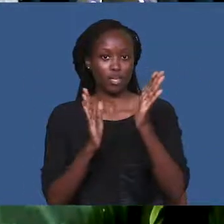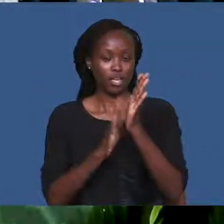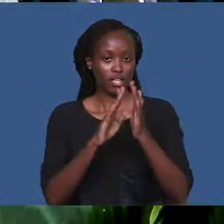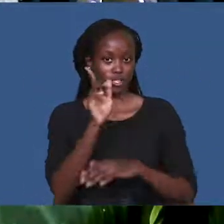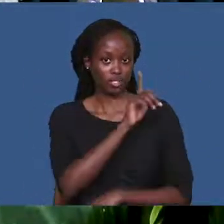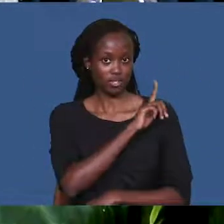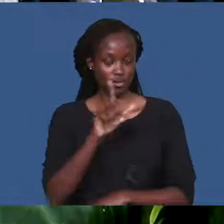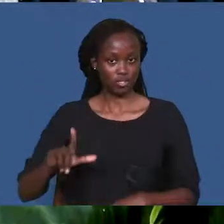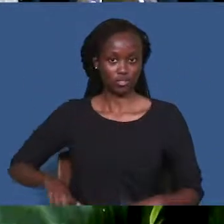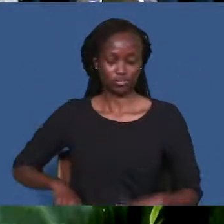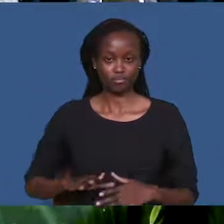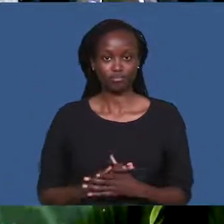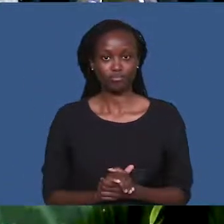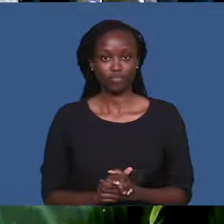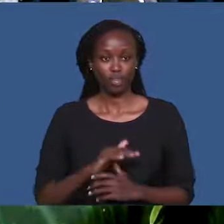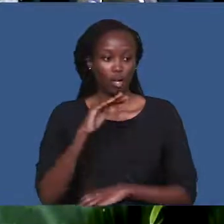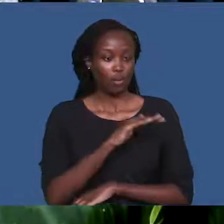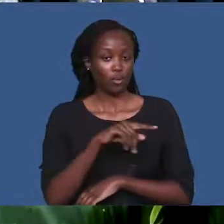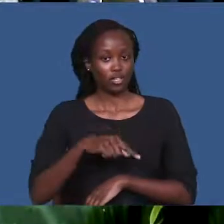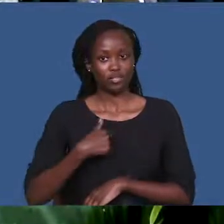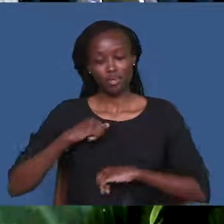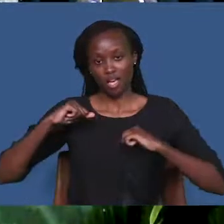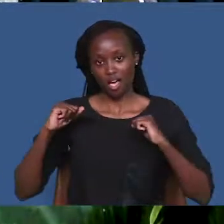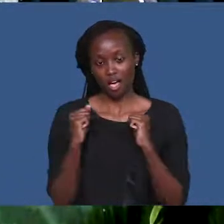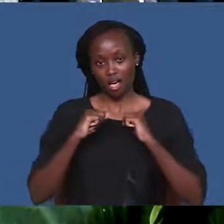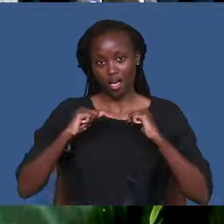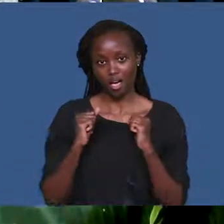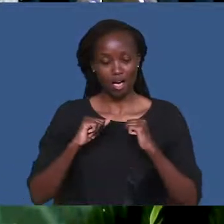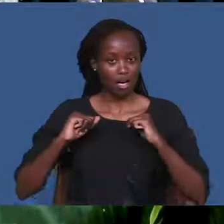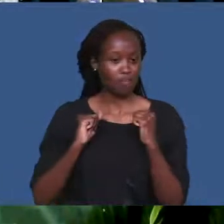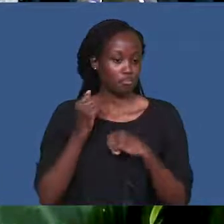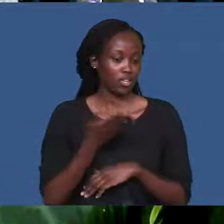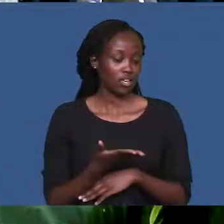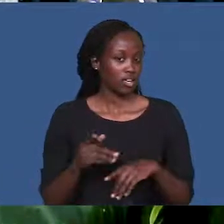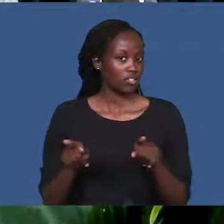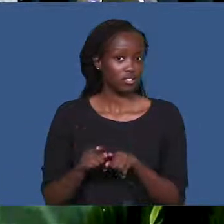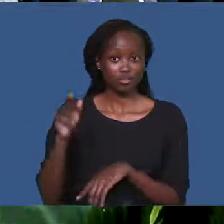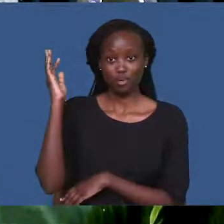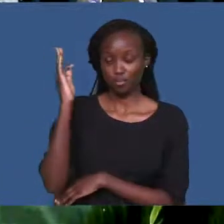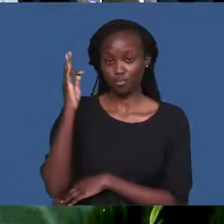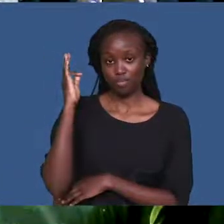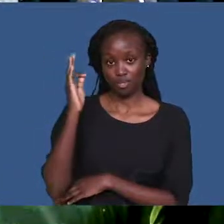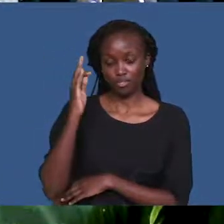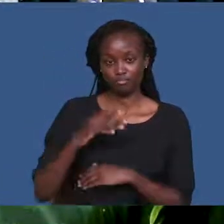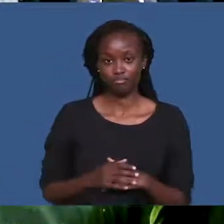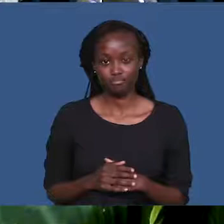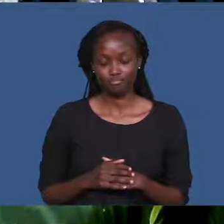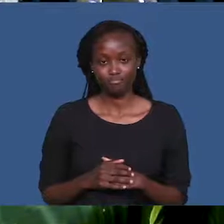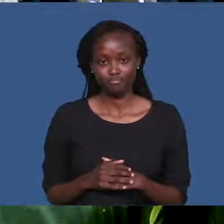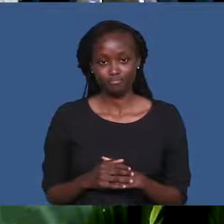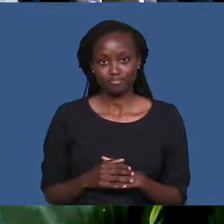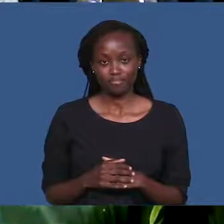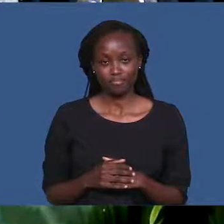Lord. This morning, I'm delighted to be here and present the Word of God, our devotion this